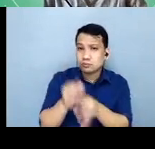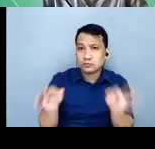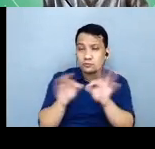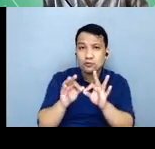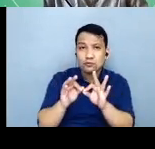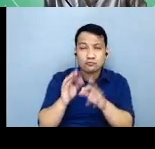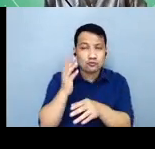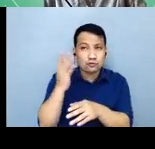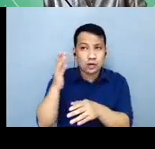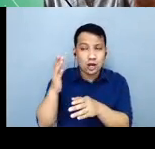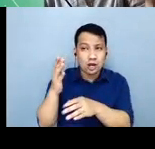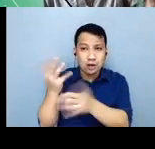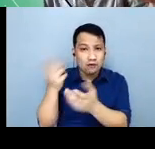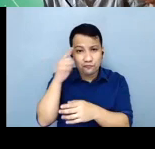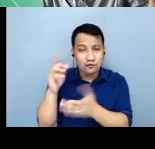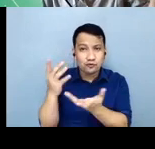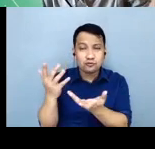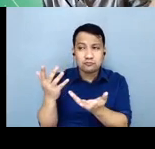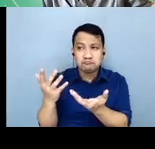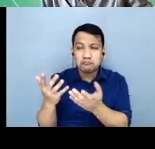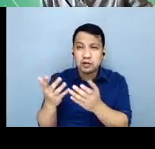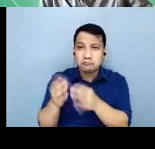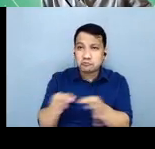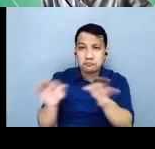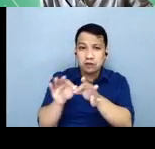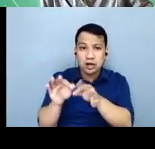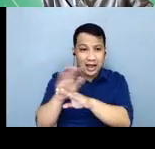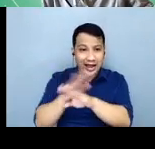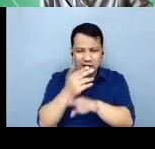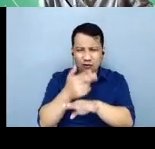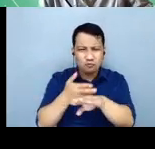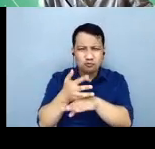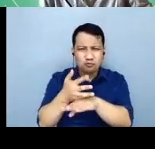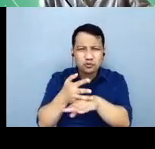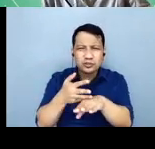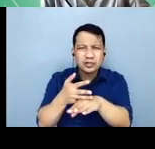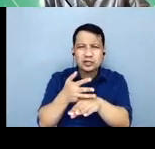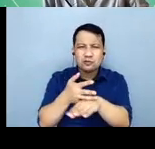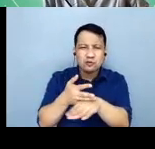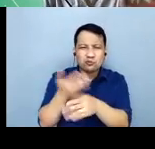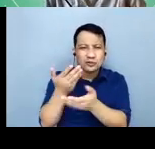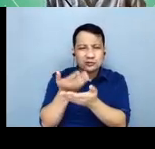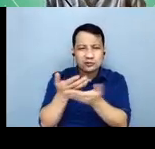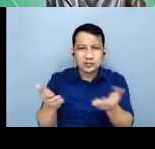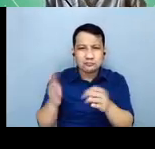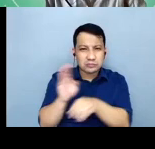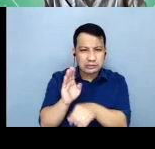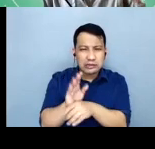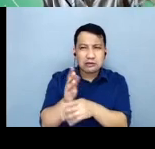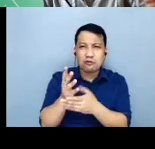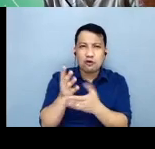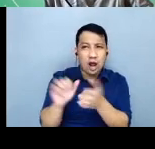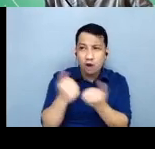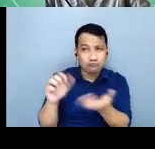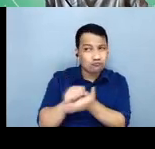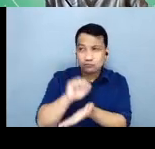for wood. We can look at where can we implement sustainability in terms of disposal. Maybe I